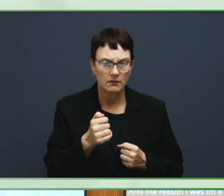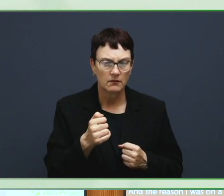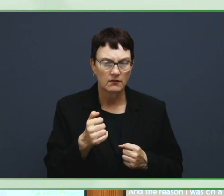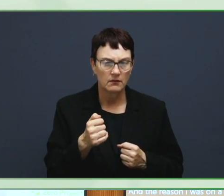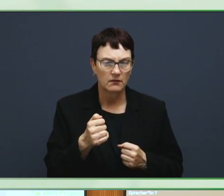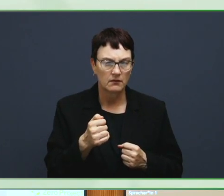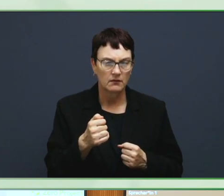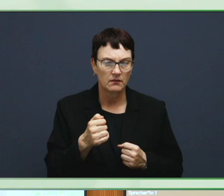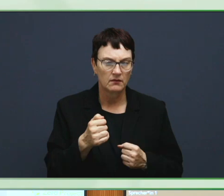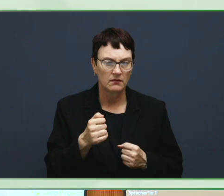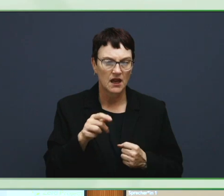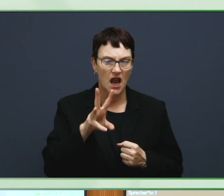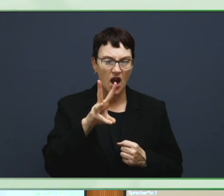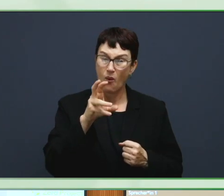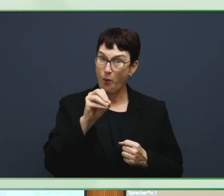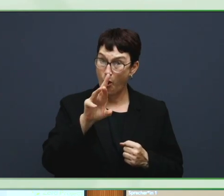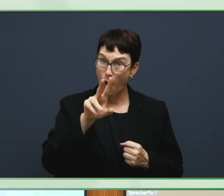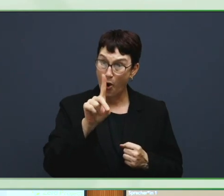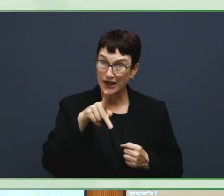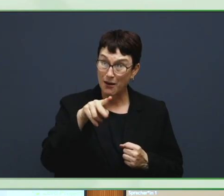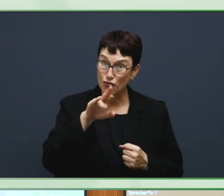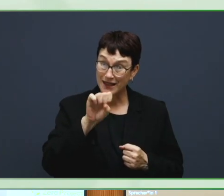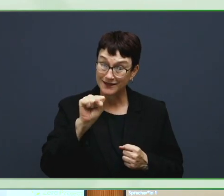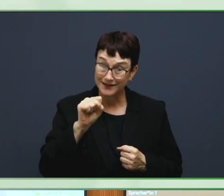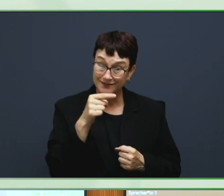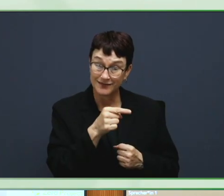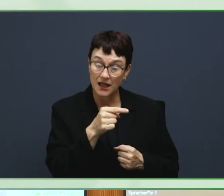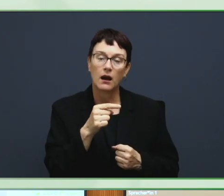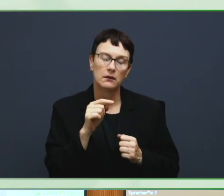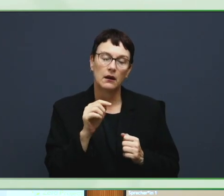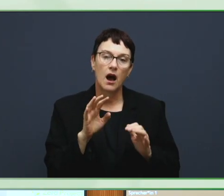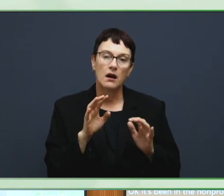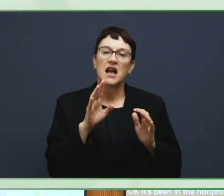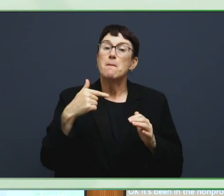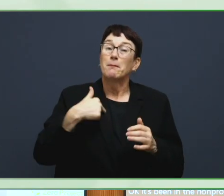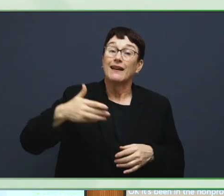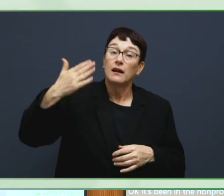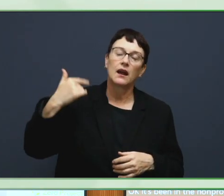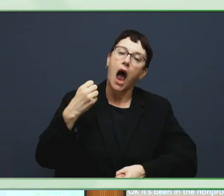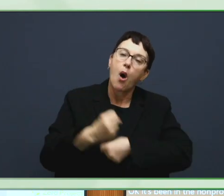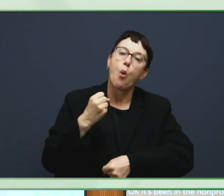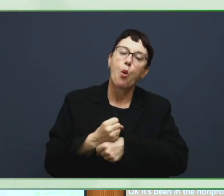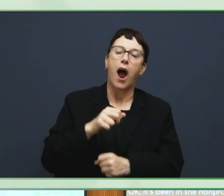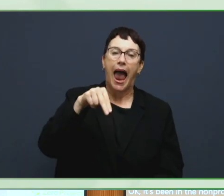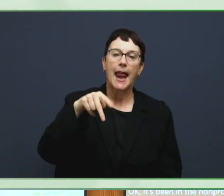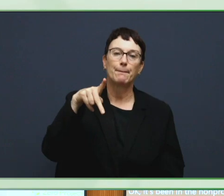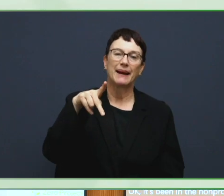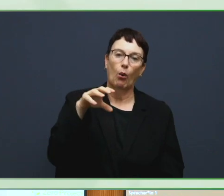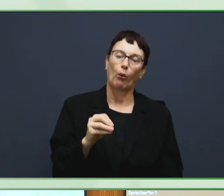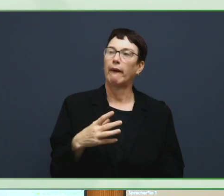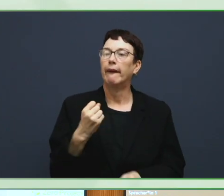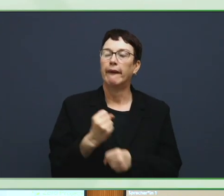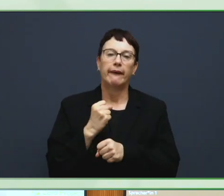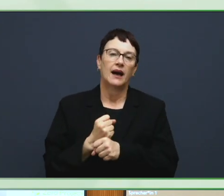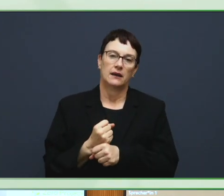Okay. I had been in the nonprofit world for 10 years, and I was really tired. I was tired of the fundamental problems